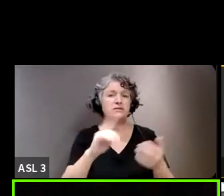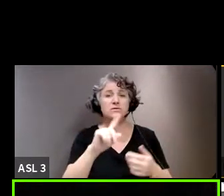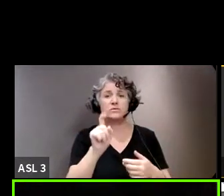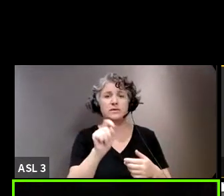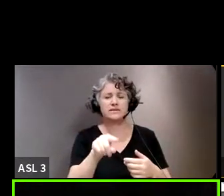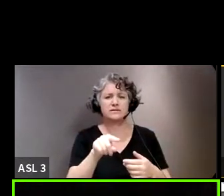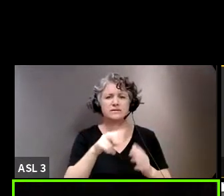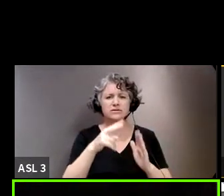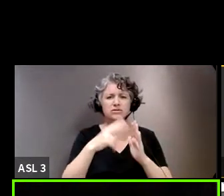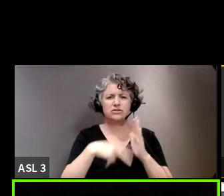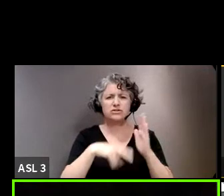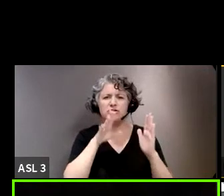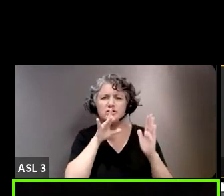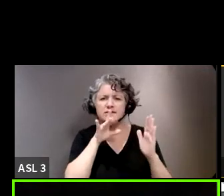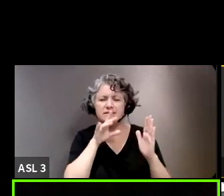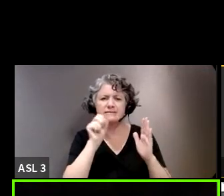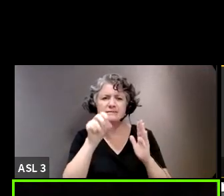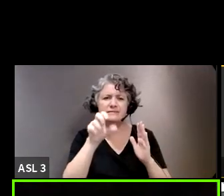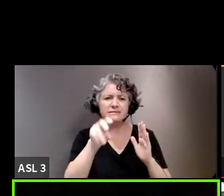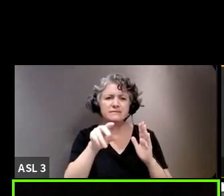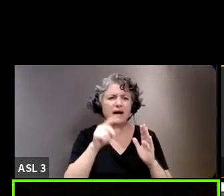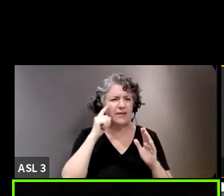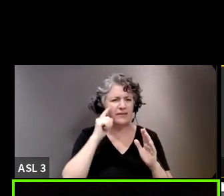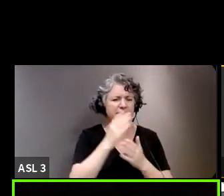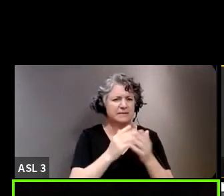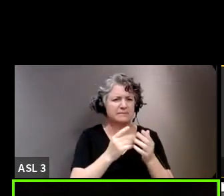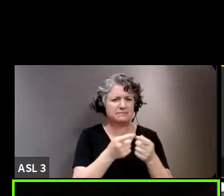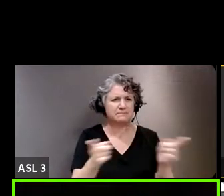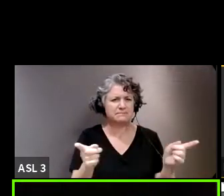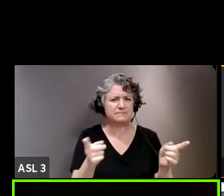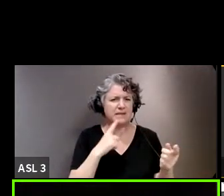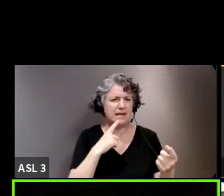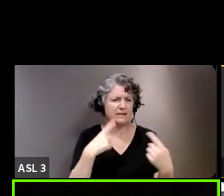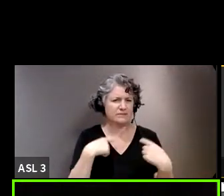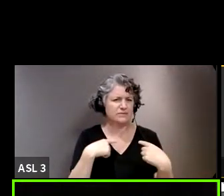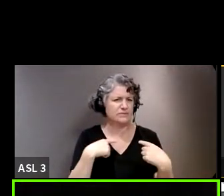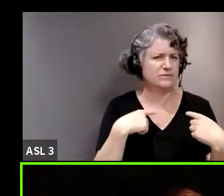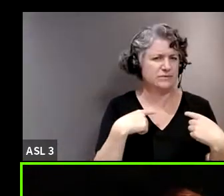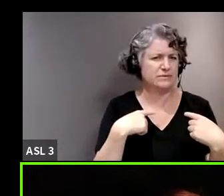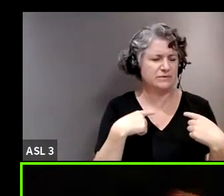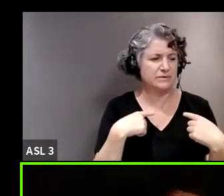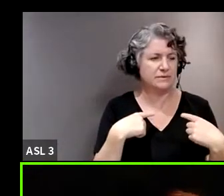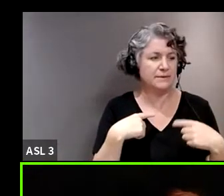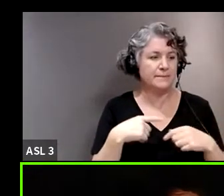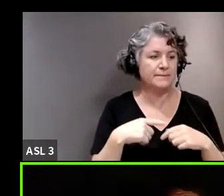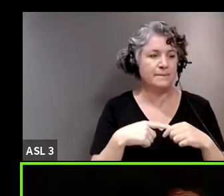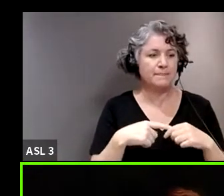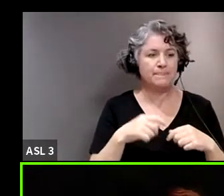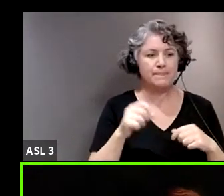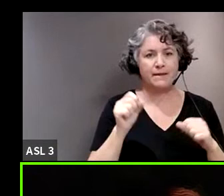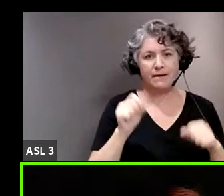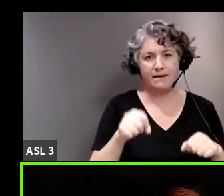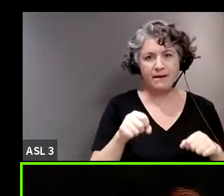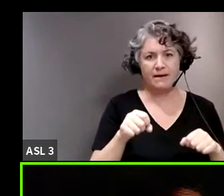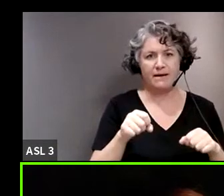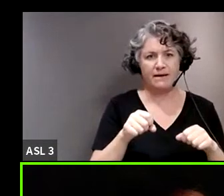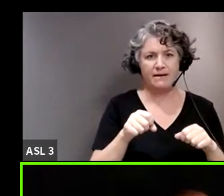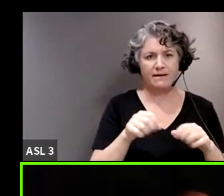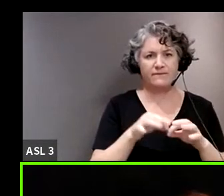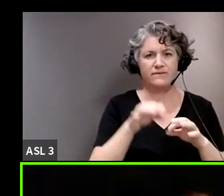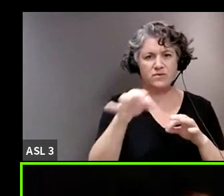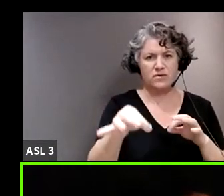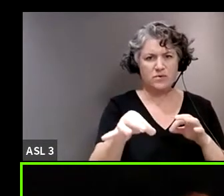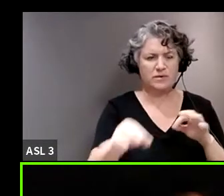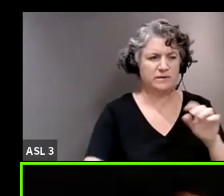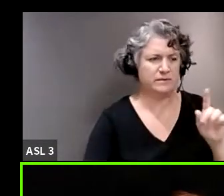but i think to a certain extent some of them were answered and so i will i can forward them to you um